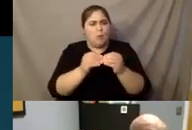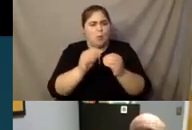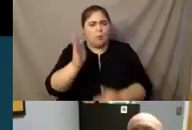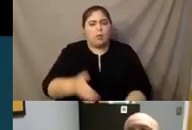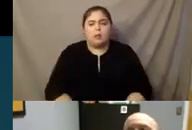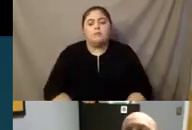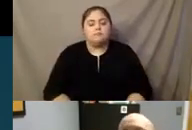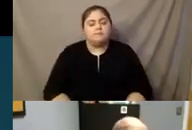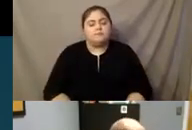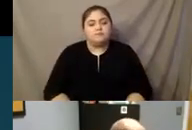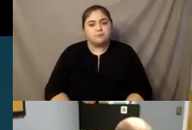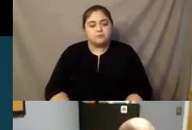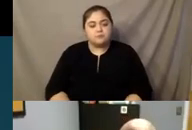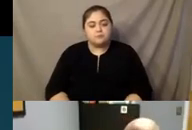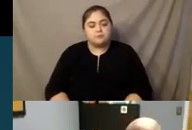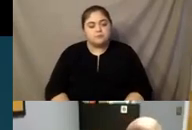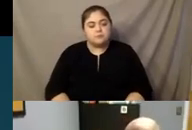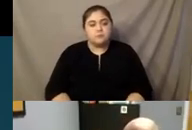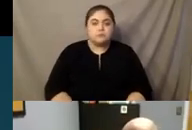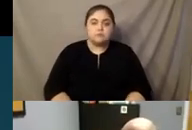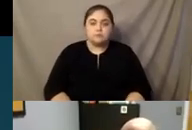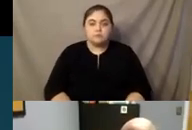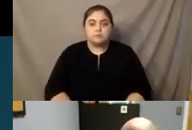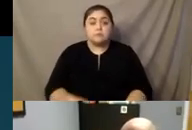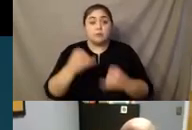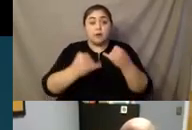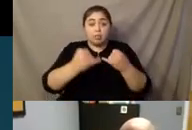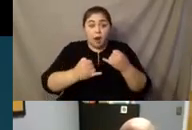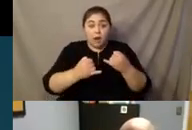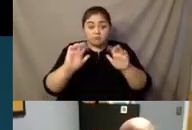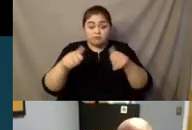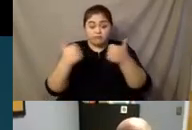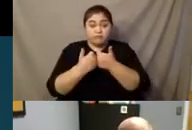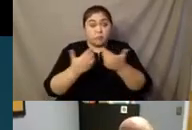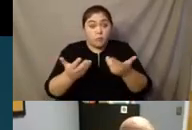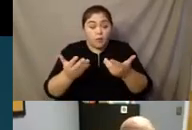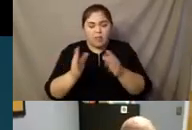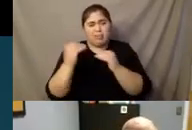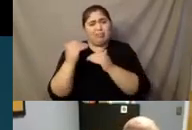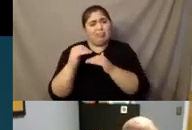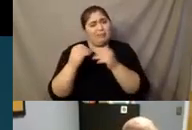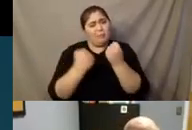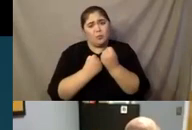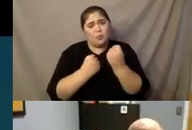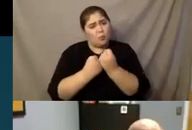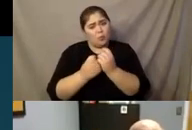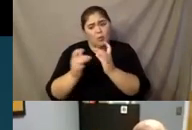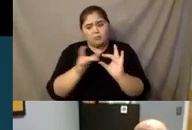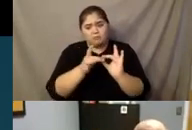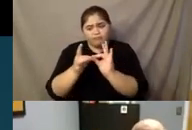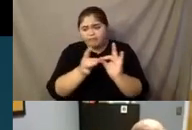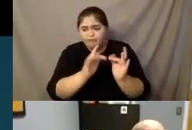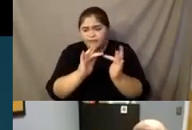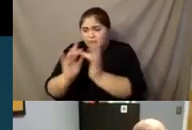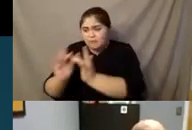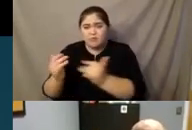detail. And lastly, a large challenge is that there are limited support networks. I've spoken to quite